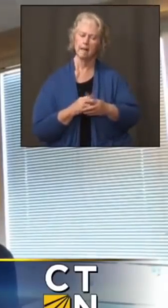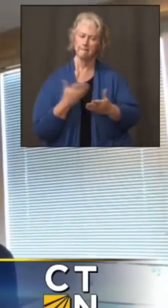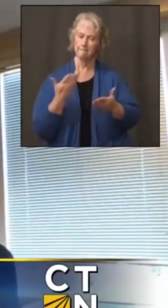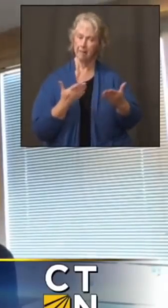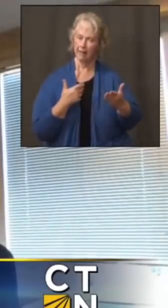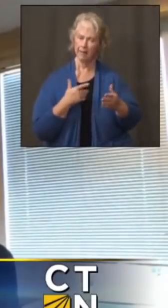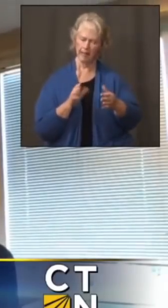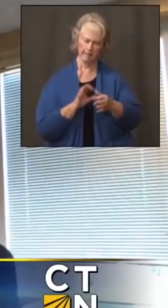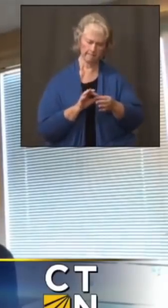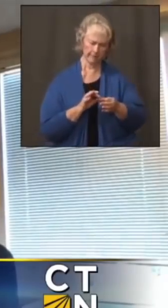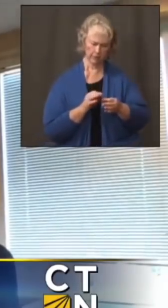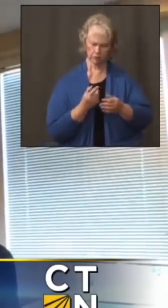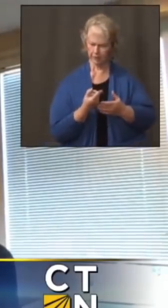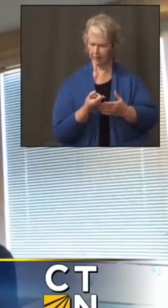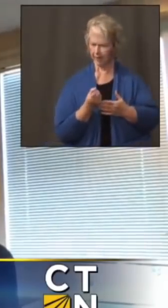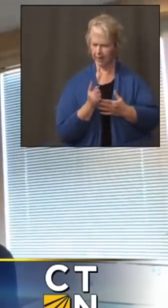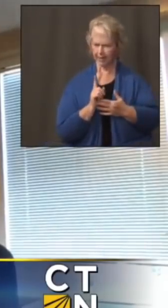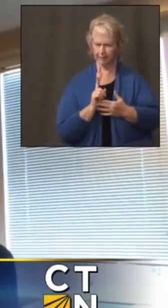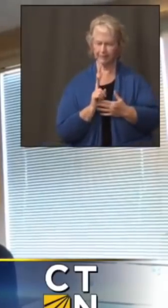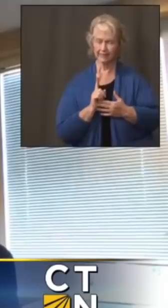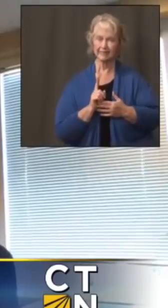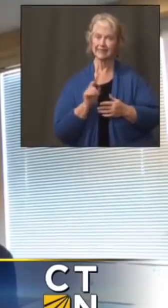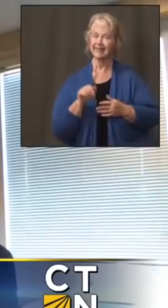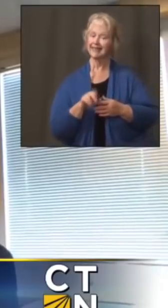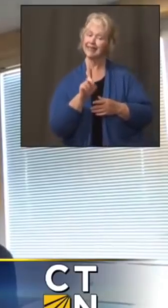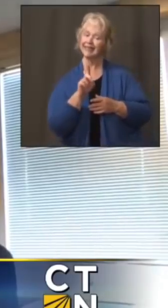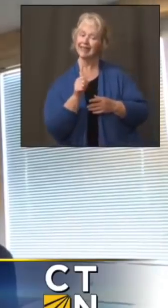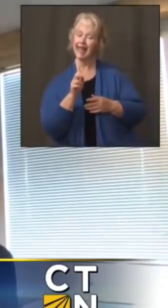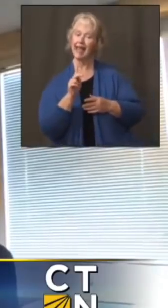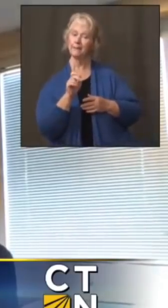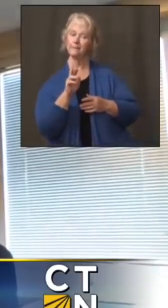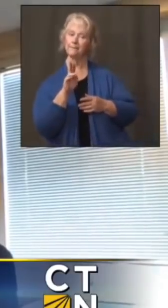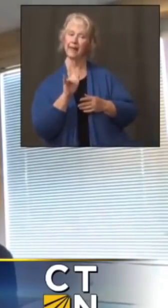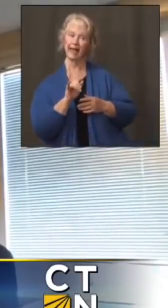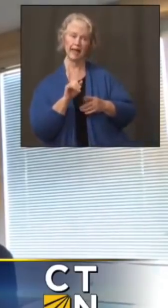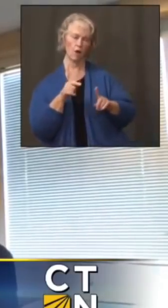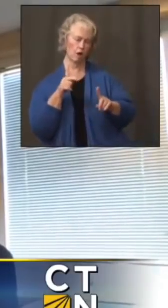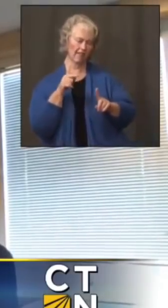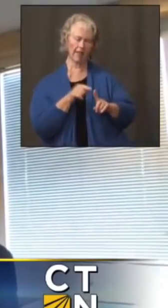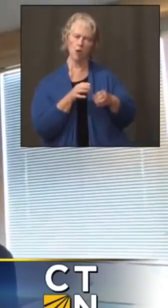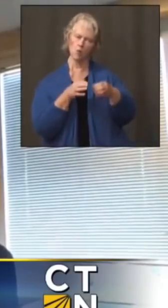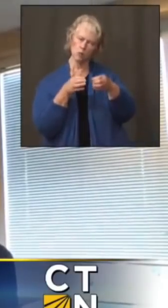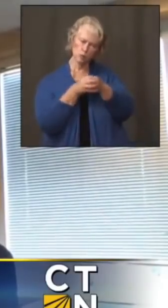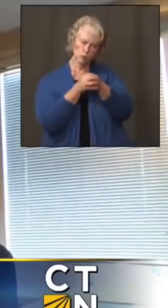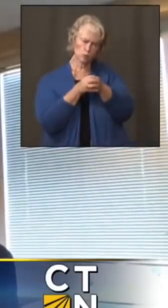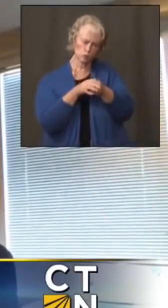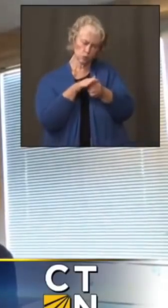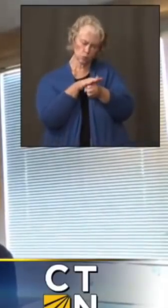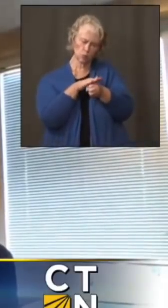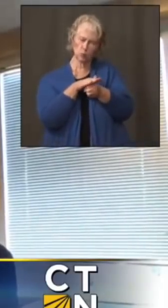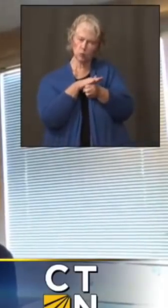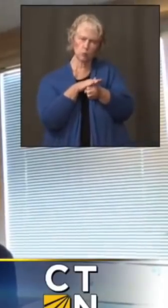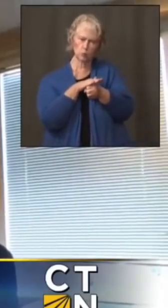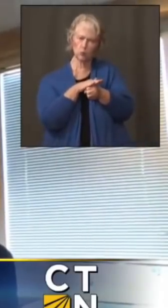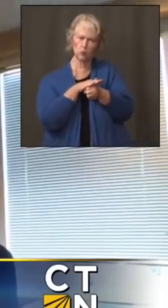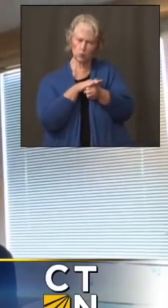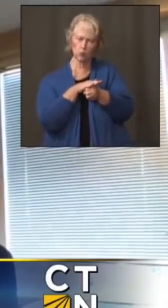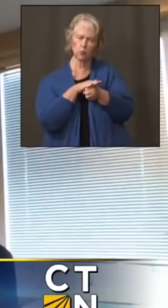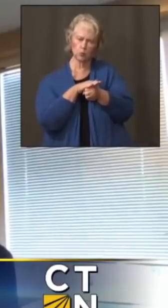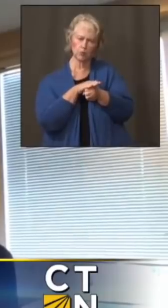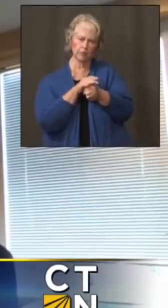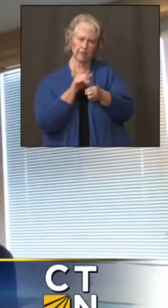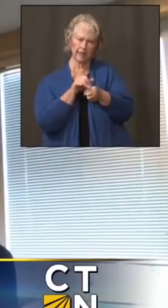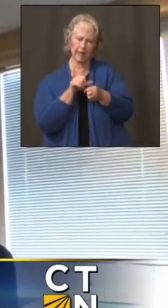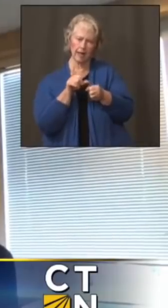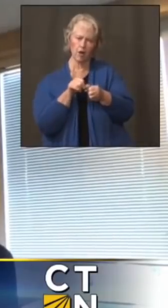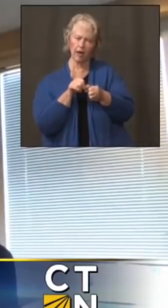in this venue last week that the outbreak in Danbury was very focused in a small geographic part of the town, and